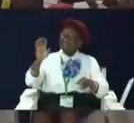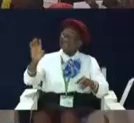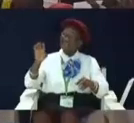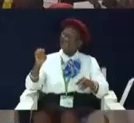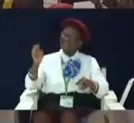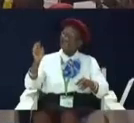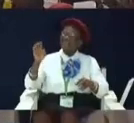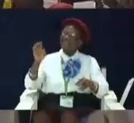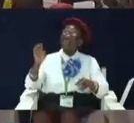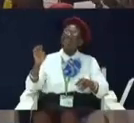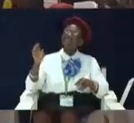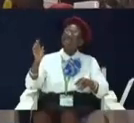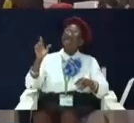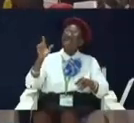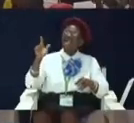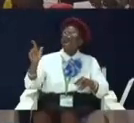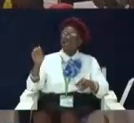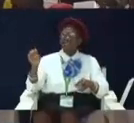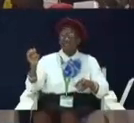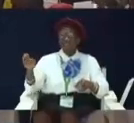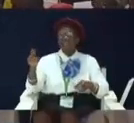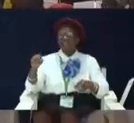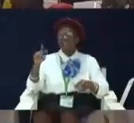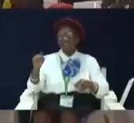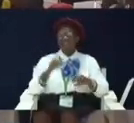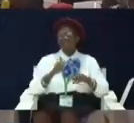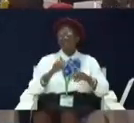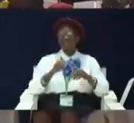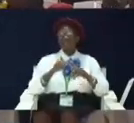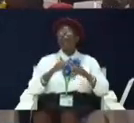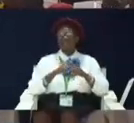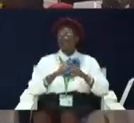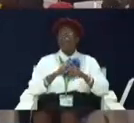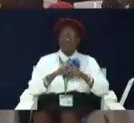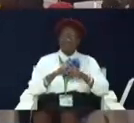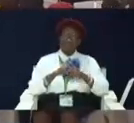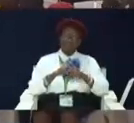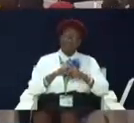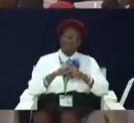O na ni eni to tayo.